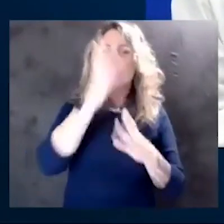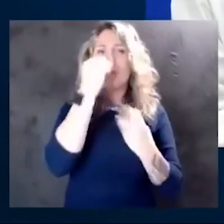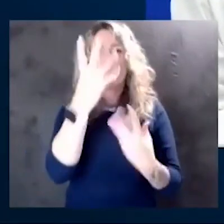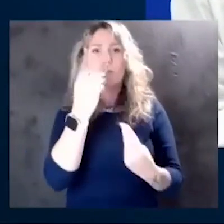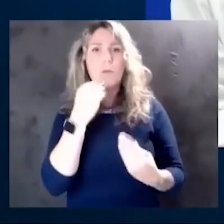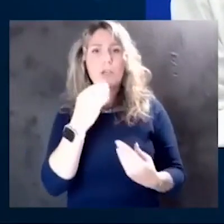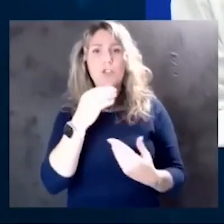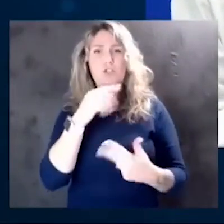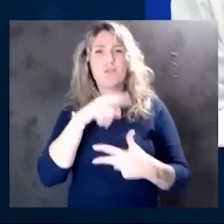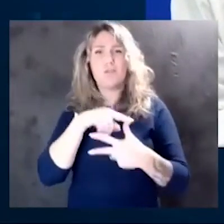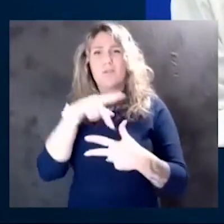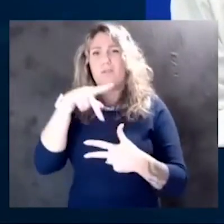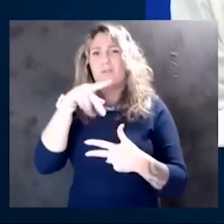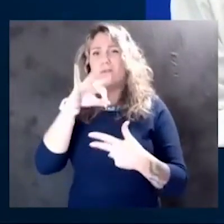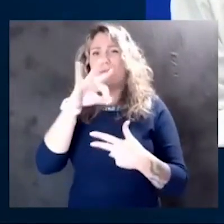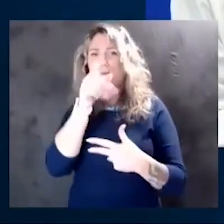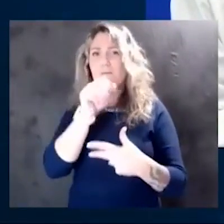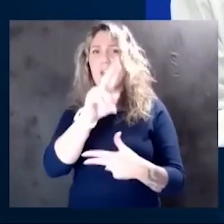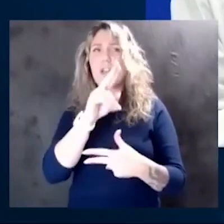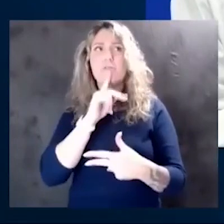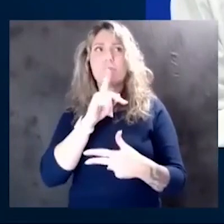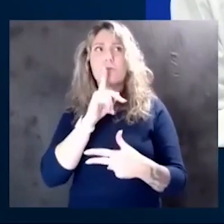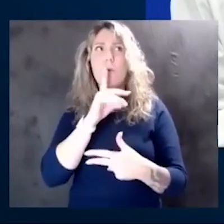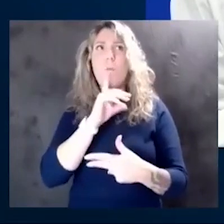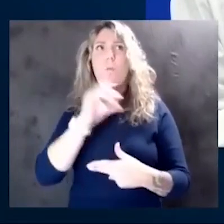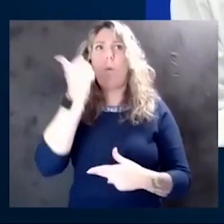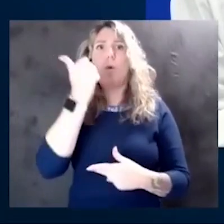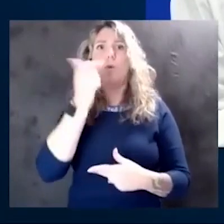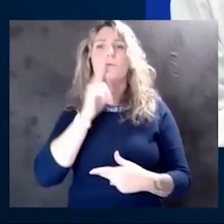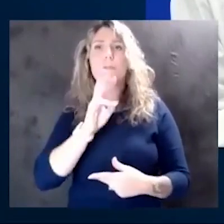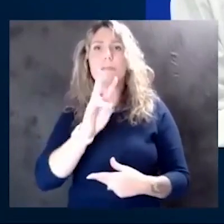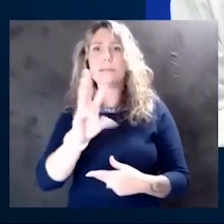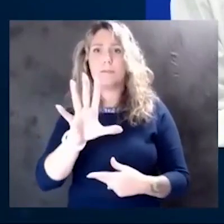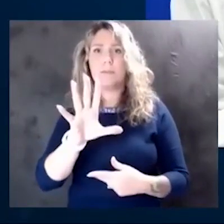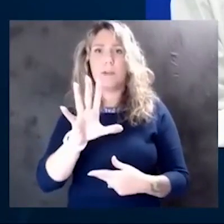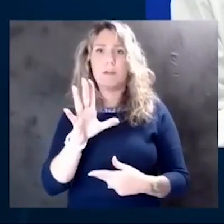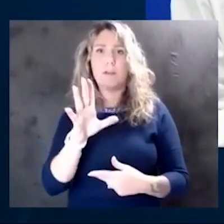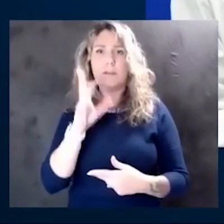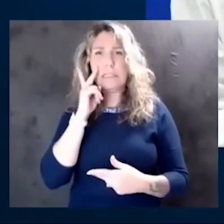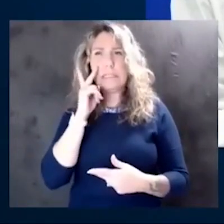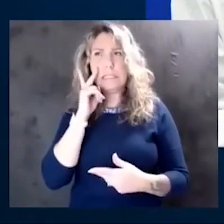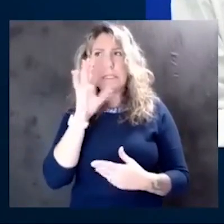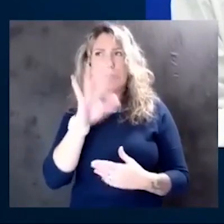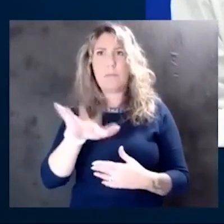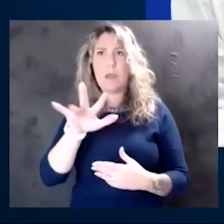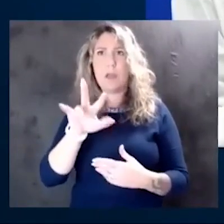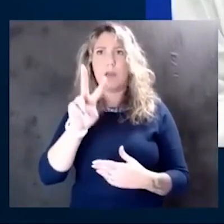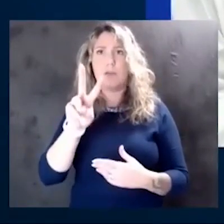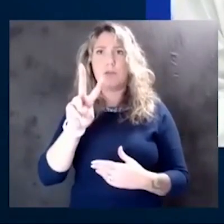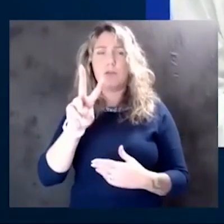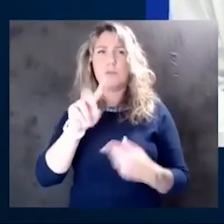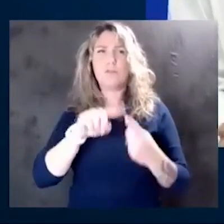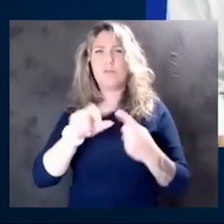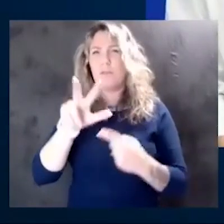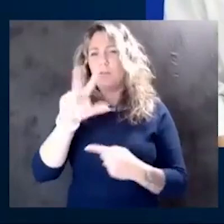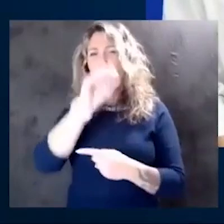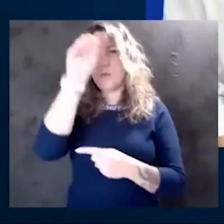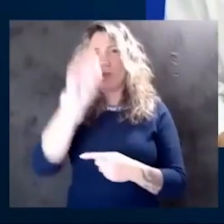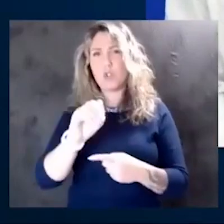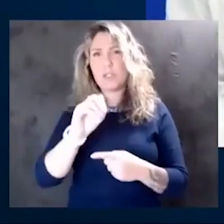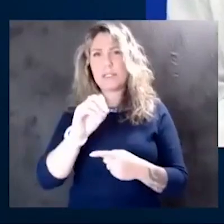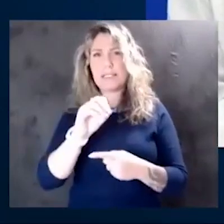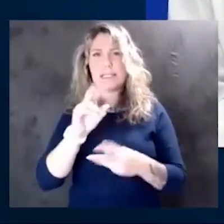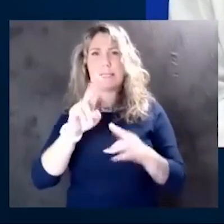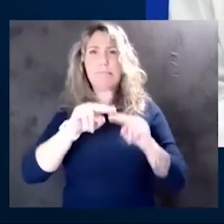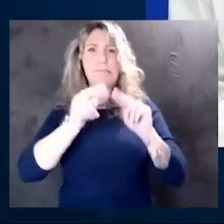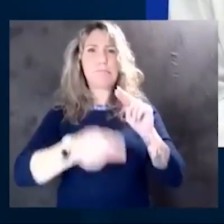was over the age of 65, they see about a 2 or 3% decrement in effectiveness by month. Yeah.